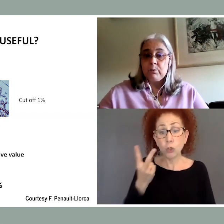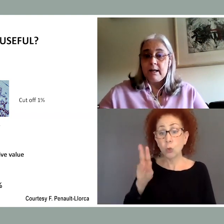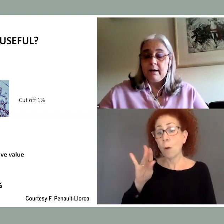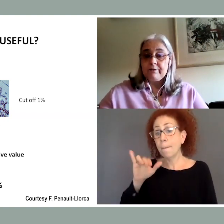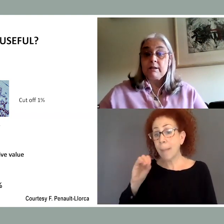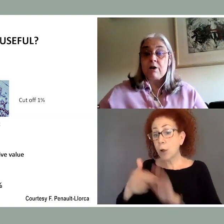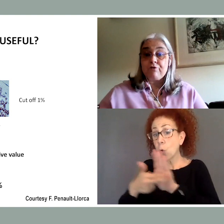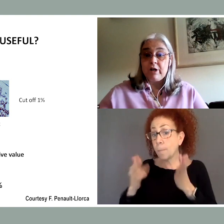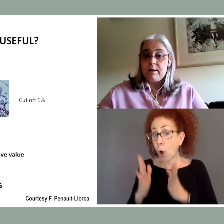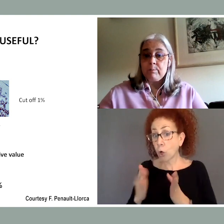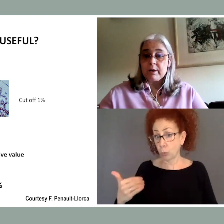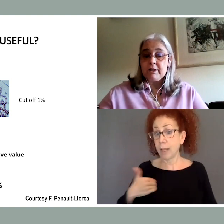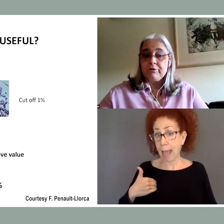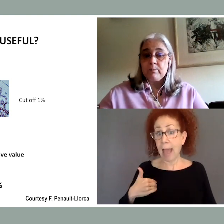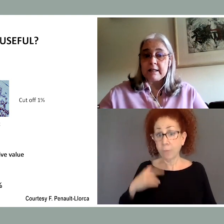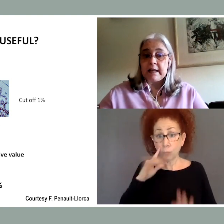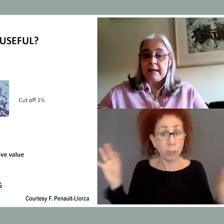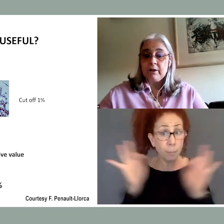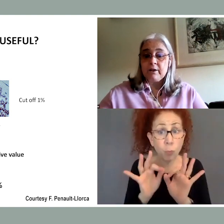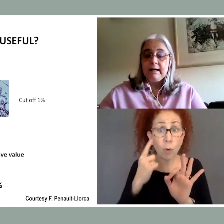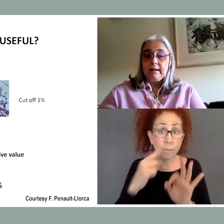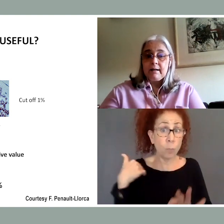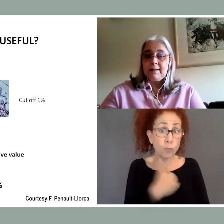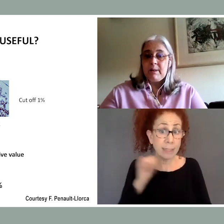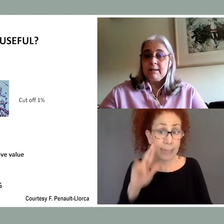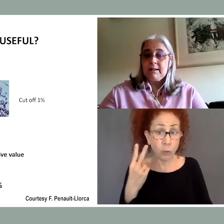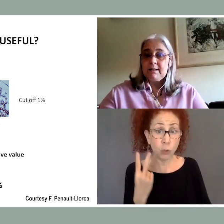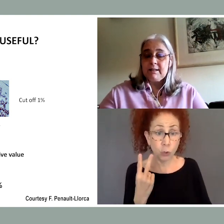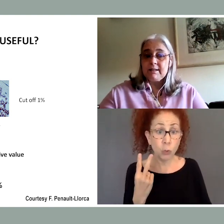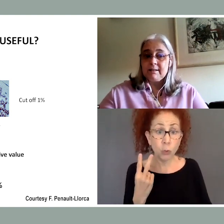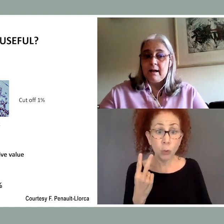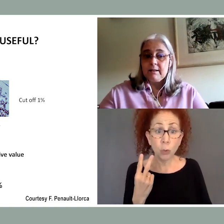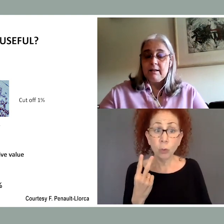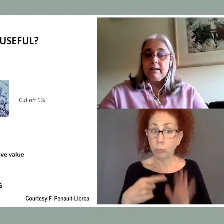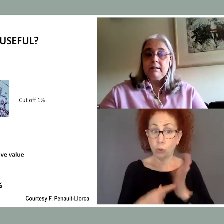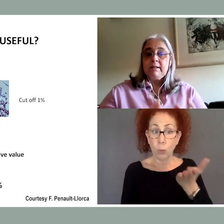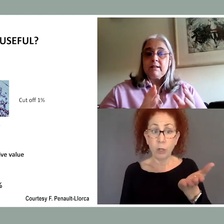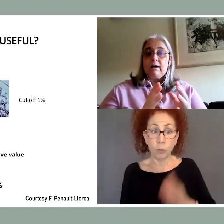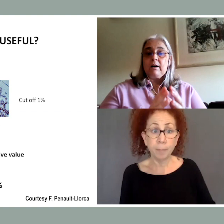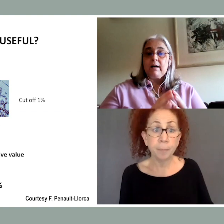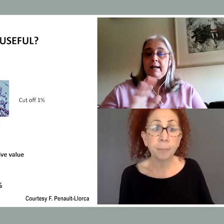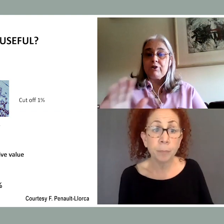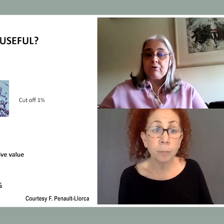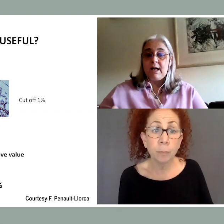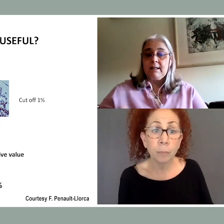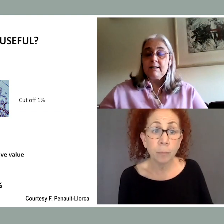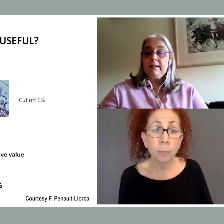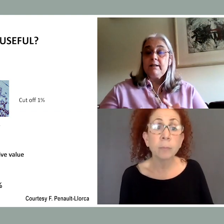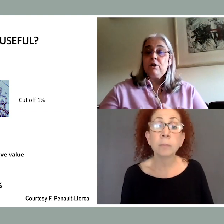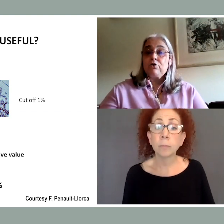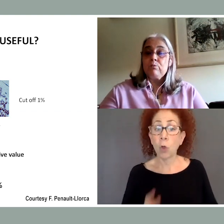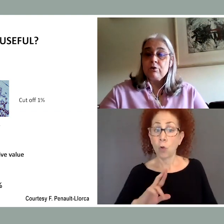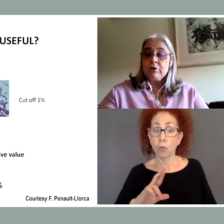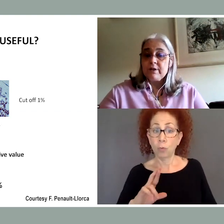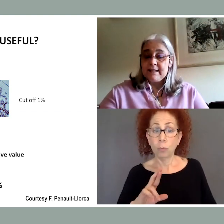biomarkers that we have that are really important for breast cancer are depicted in this slide. These are, at your right,